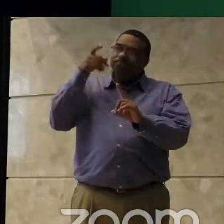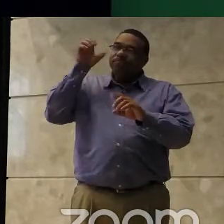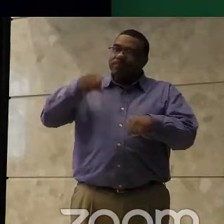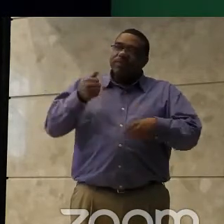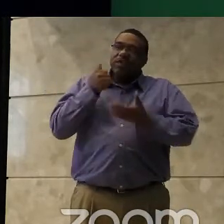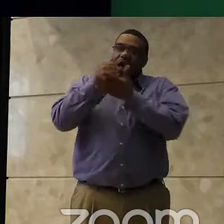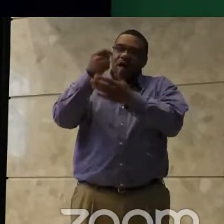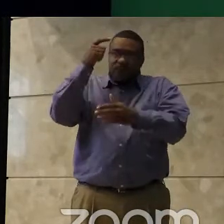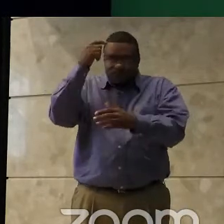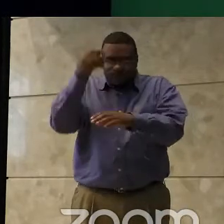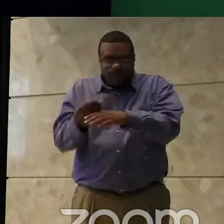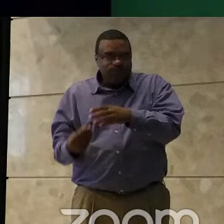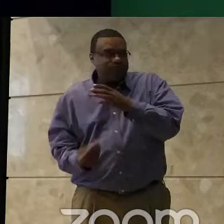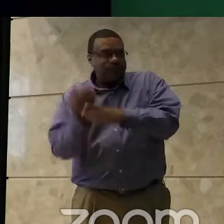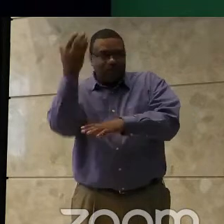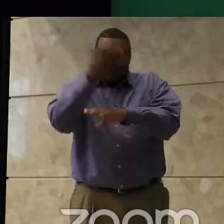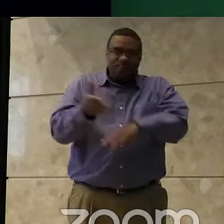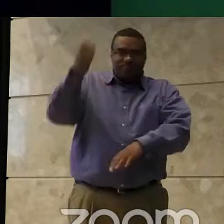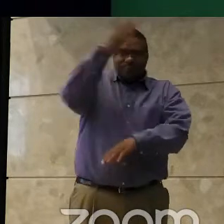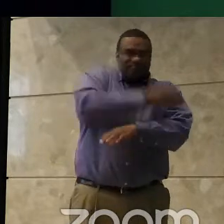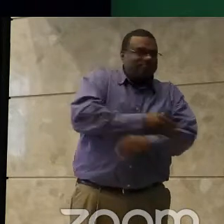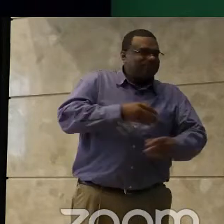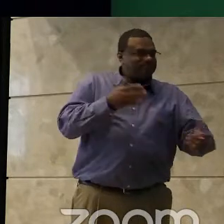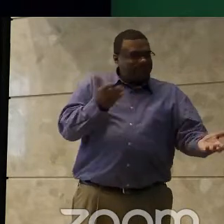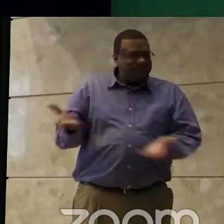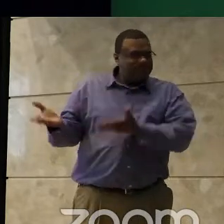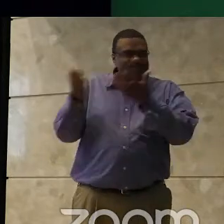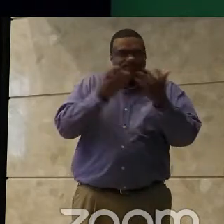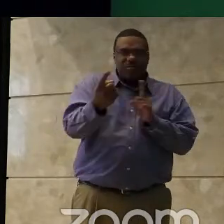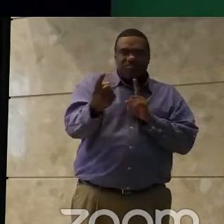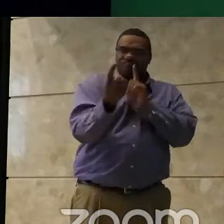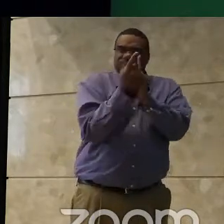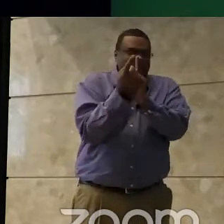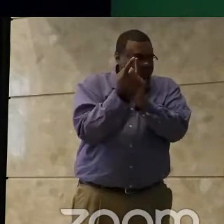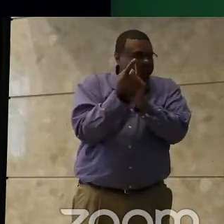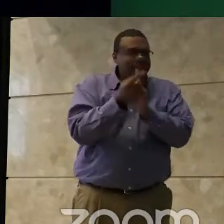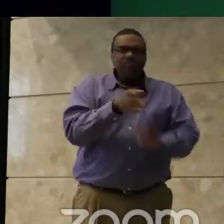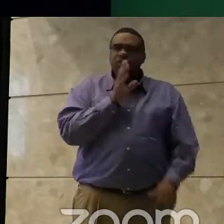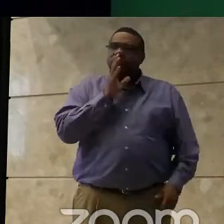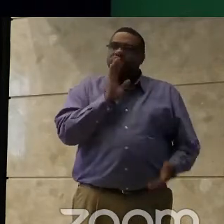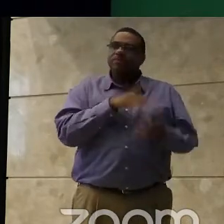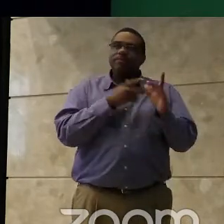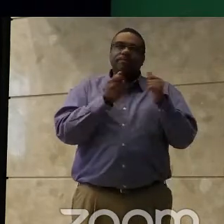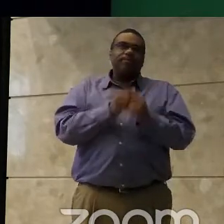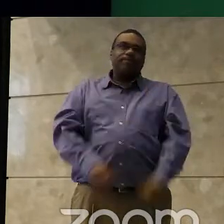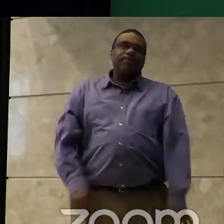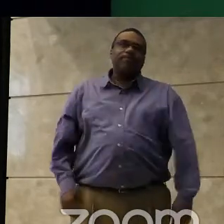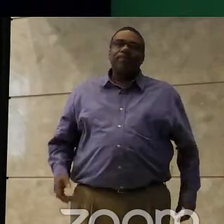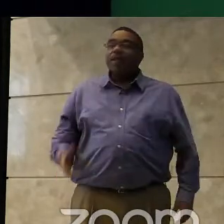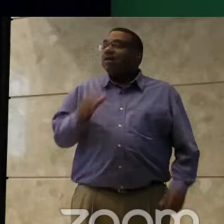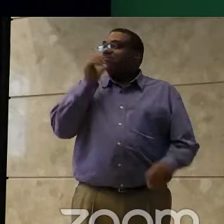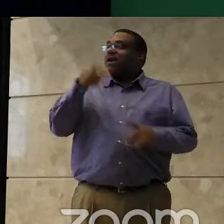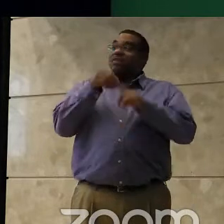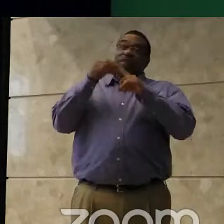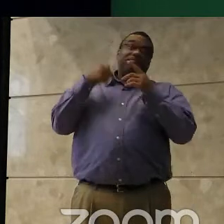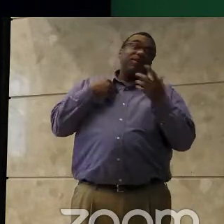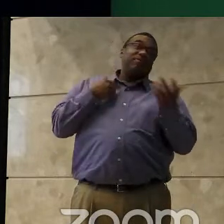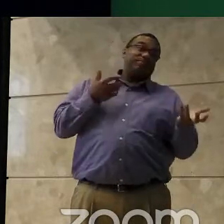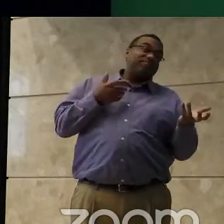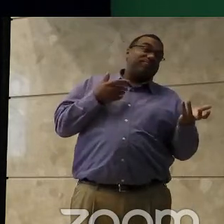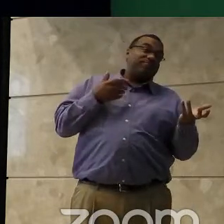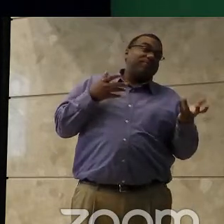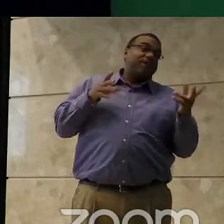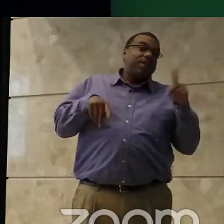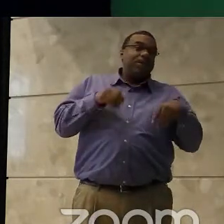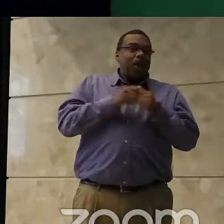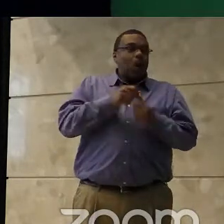grow. I said, "Bring him to see me. Let's just talk, okay?" And then to let him know I'm not the exception, because that's the other problem. People, they get to know